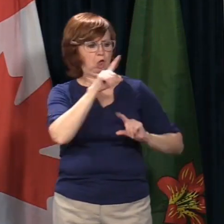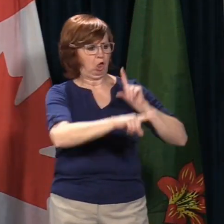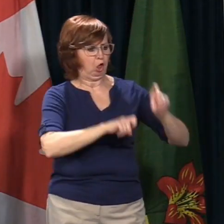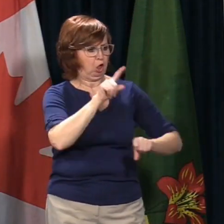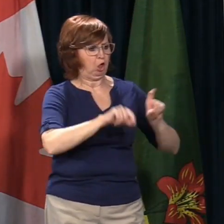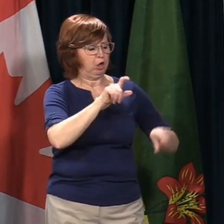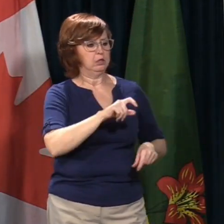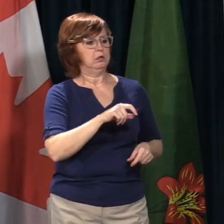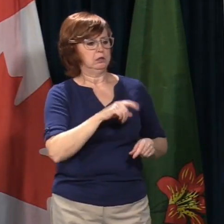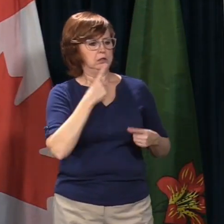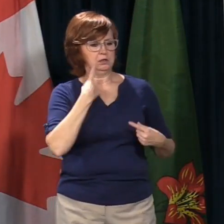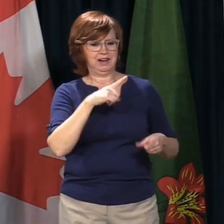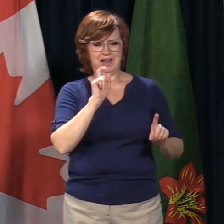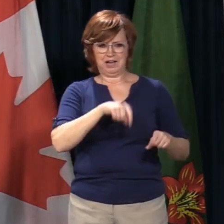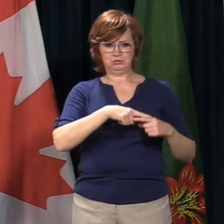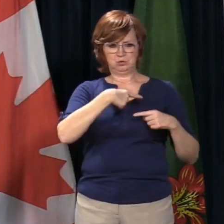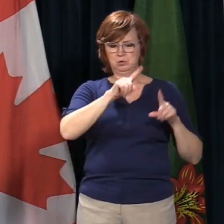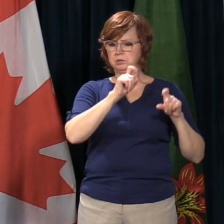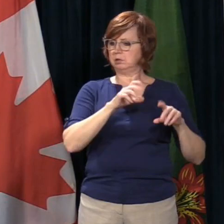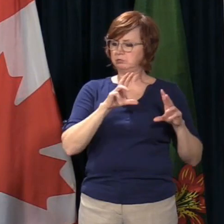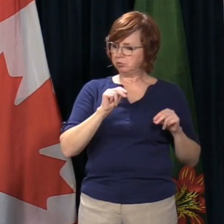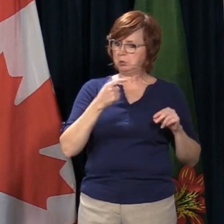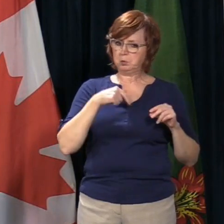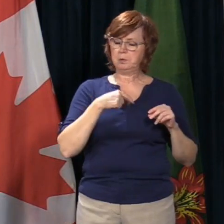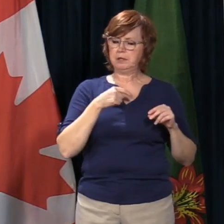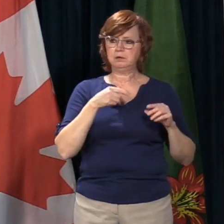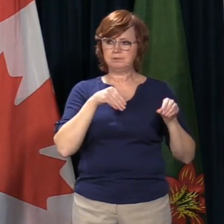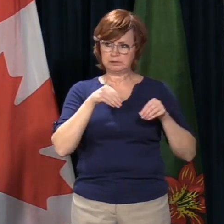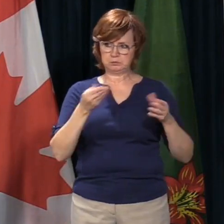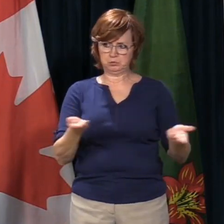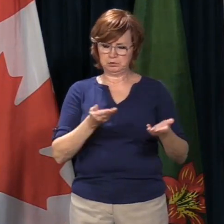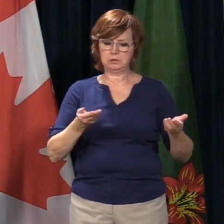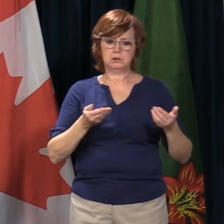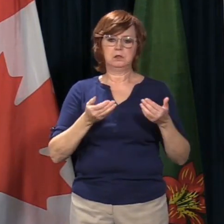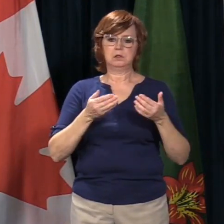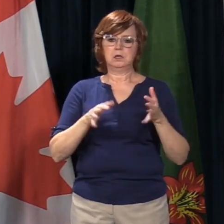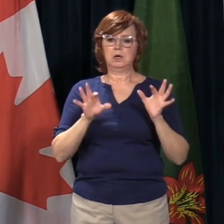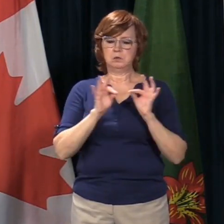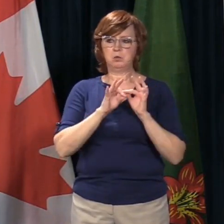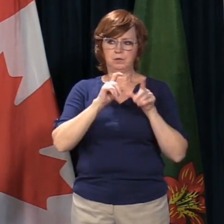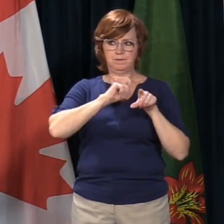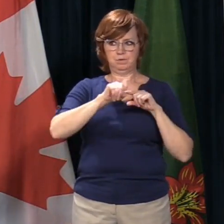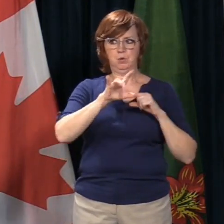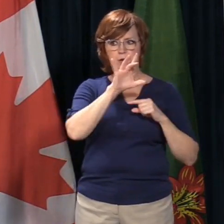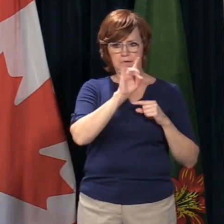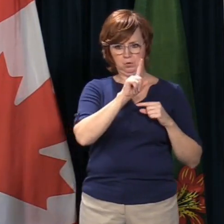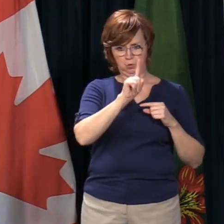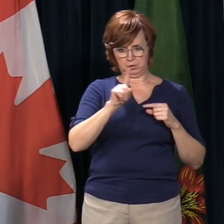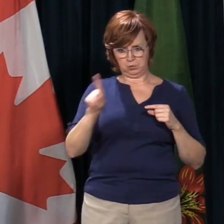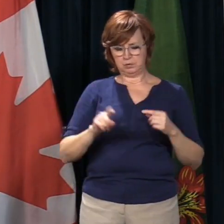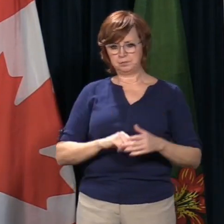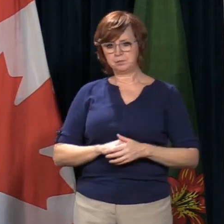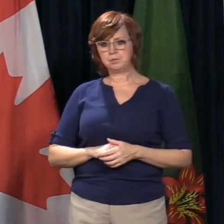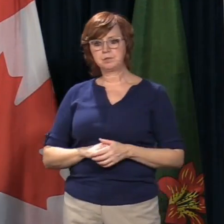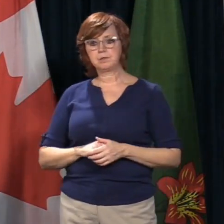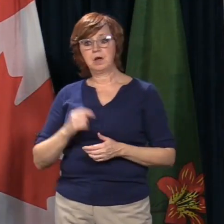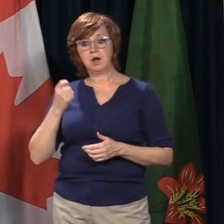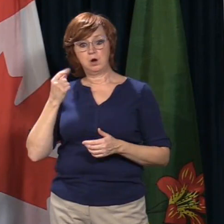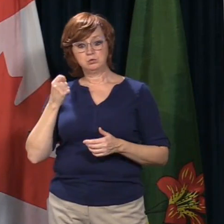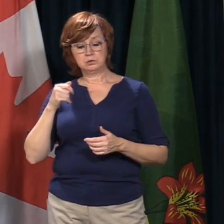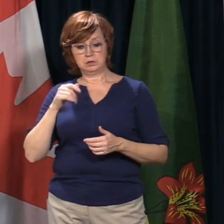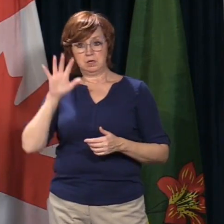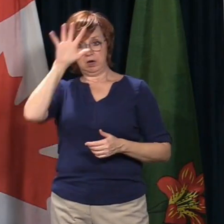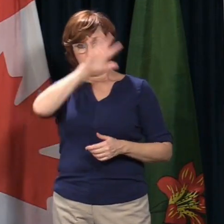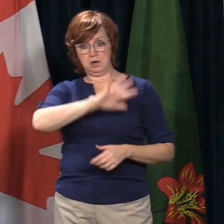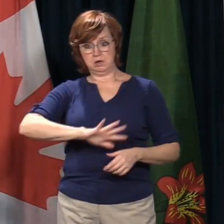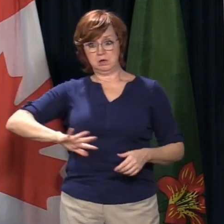call 811 and seek a referral to a testing center. So with the epidemiology of testing in the